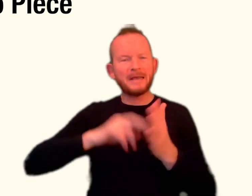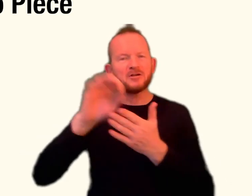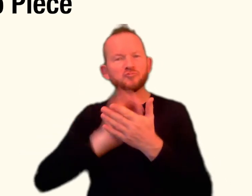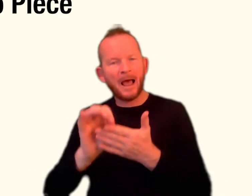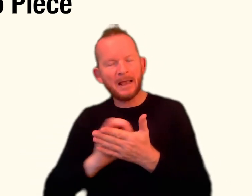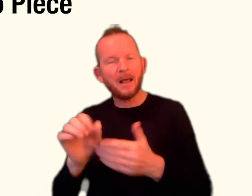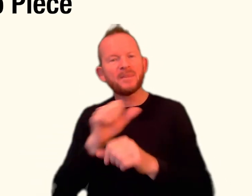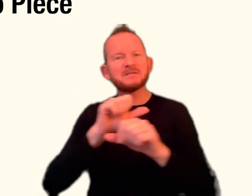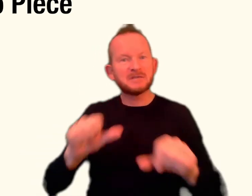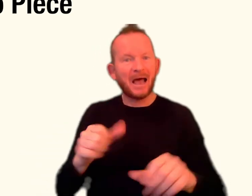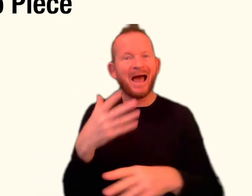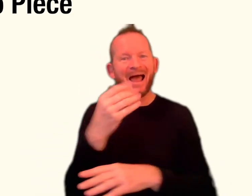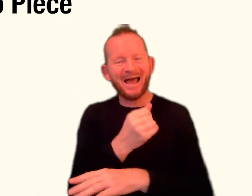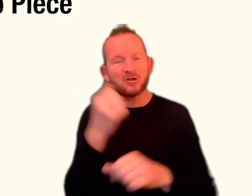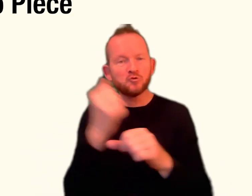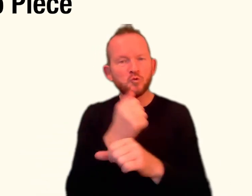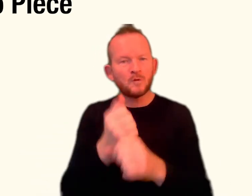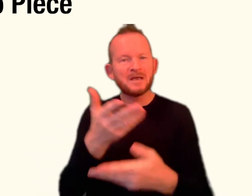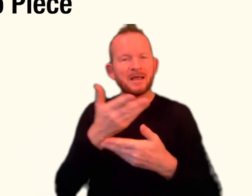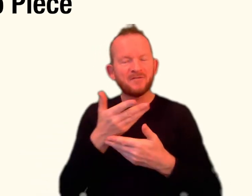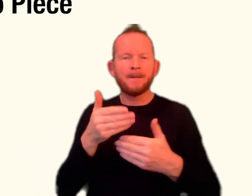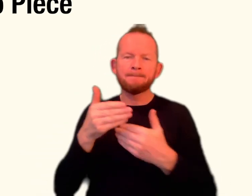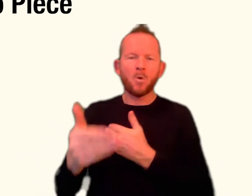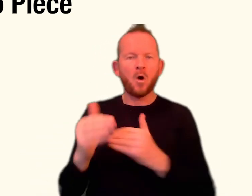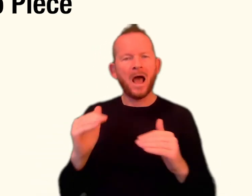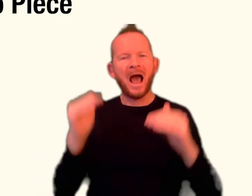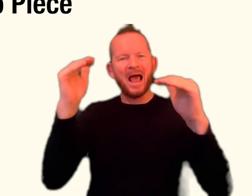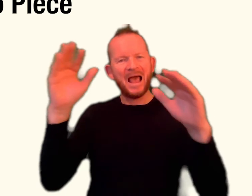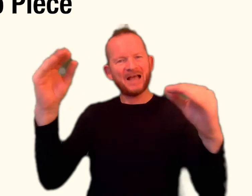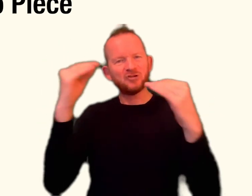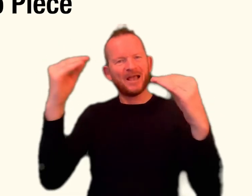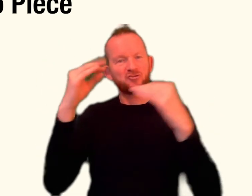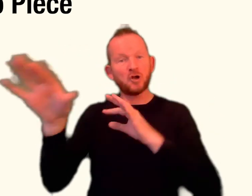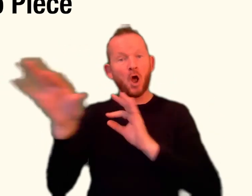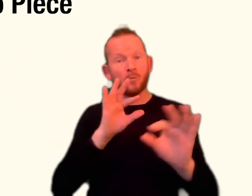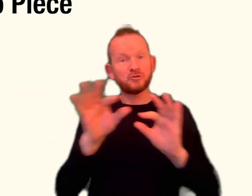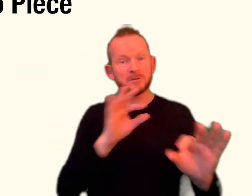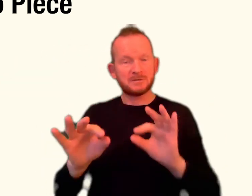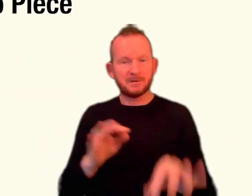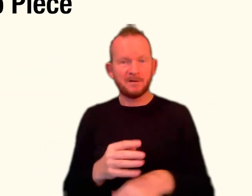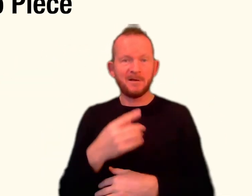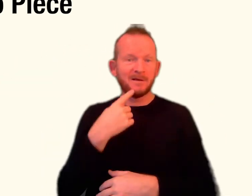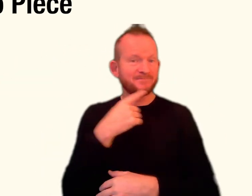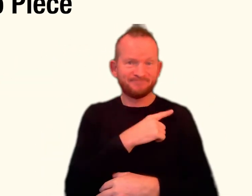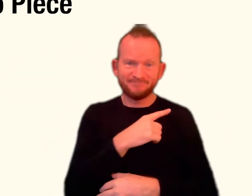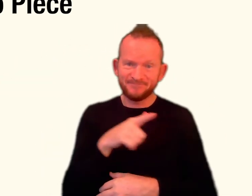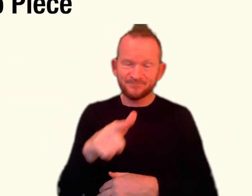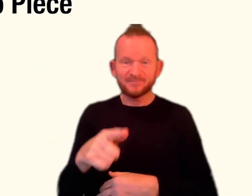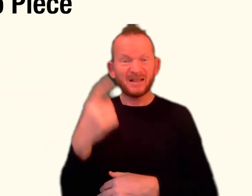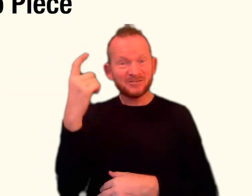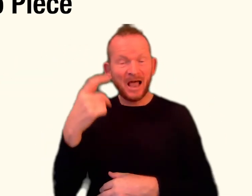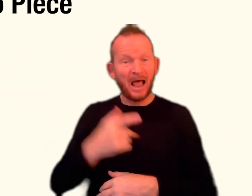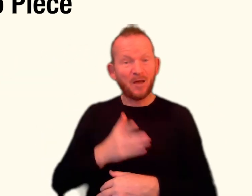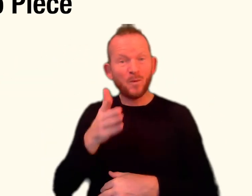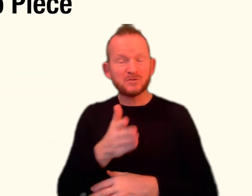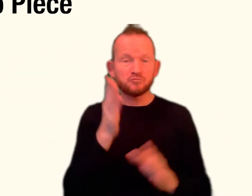and the tools I was given, I had so many more higher education options. Ironically, considering I went to